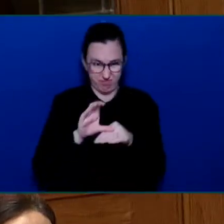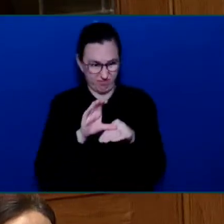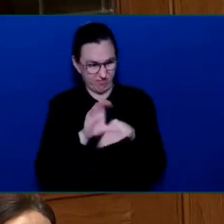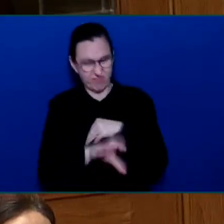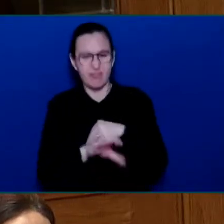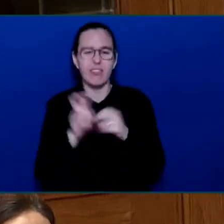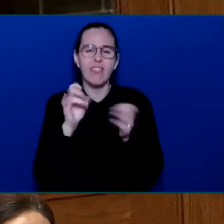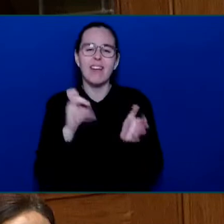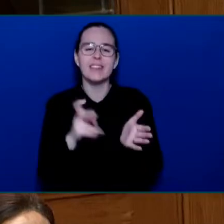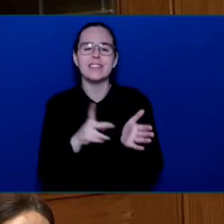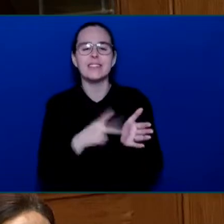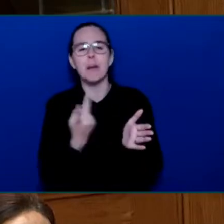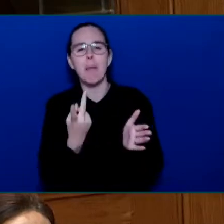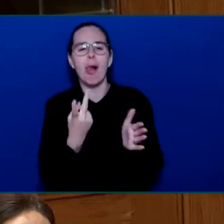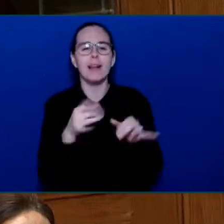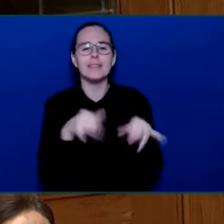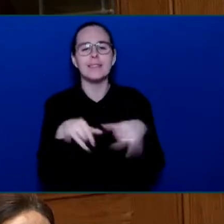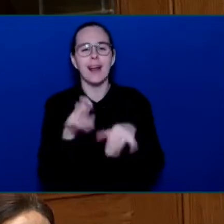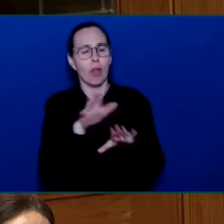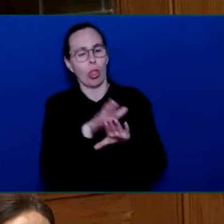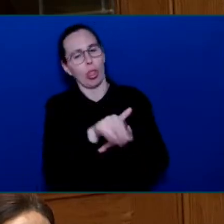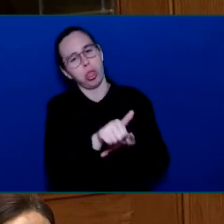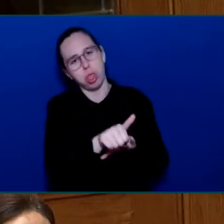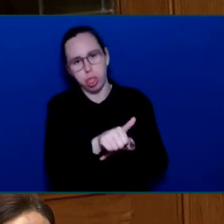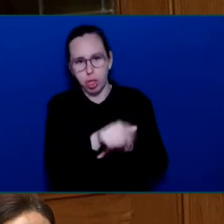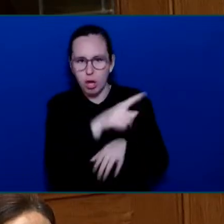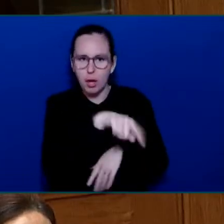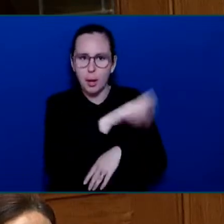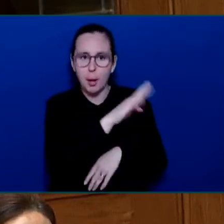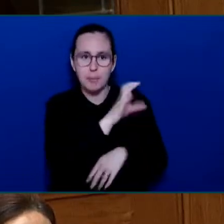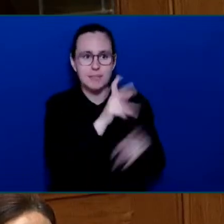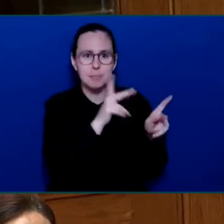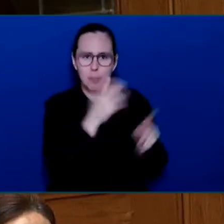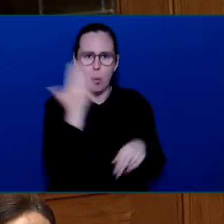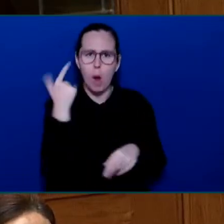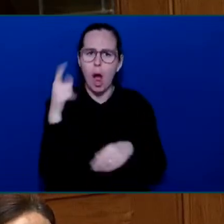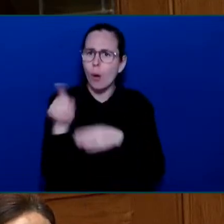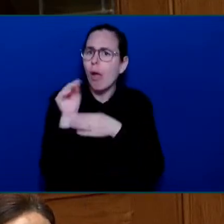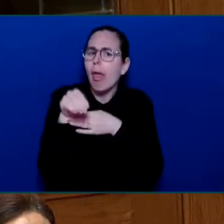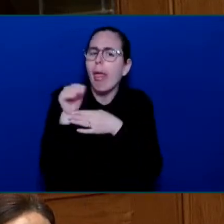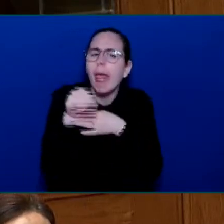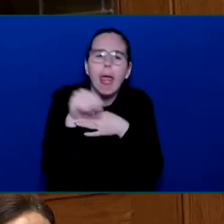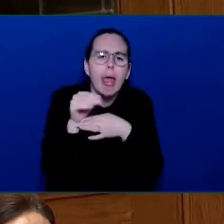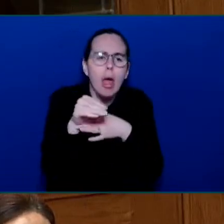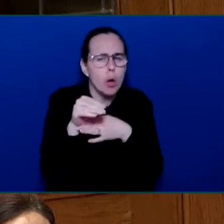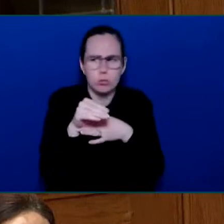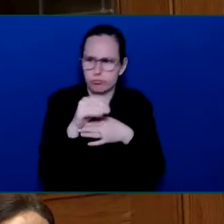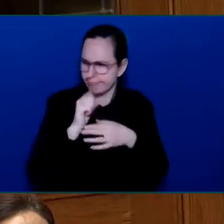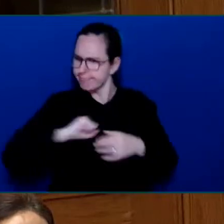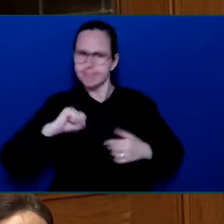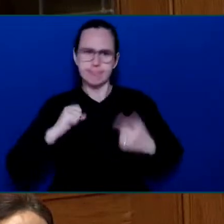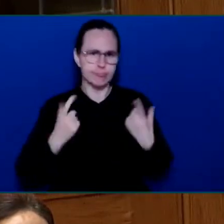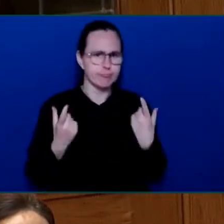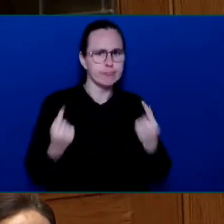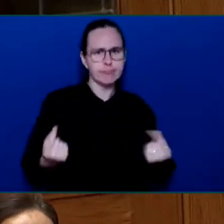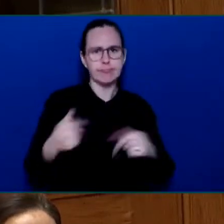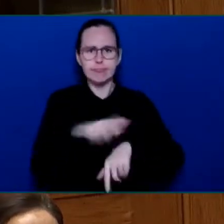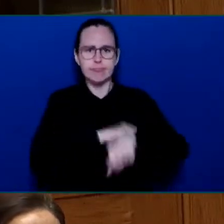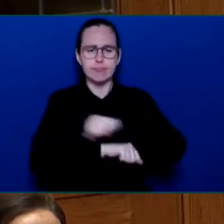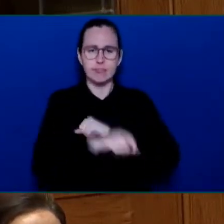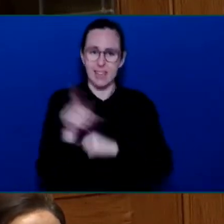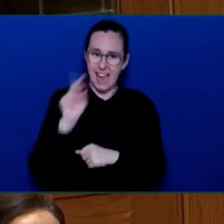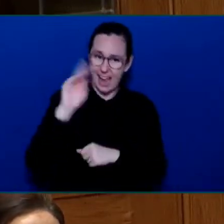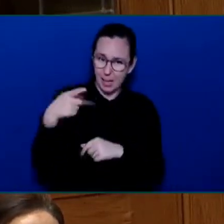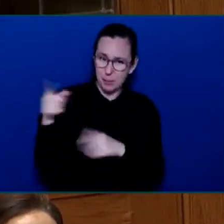cower instead of pushing back? Why is it that under this NDP government, British Columbians always pay more to get less, while